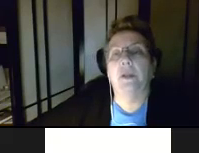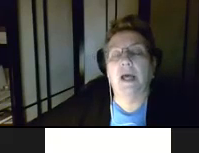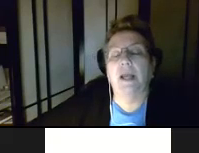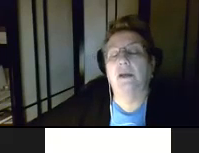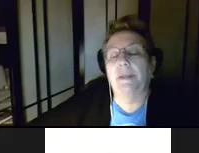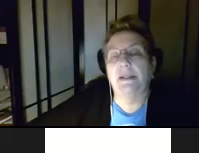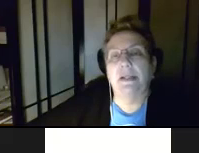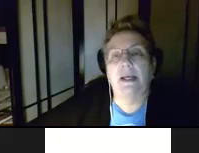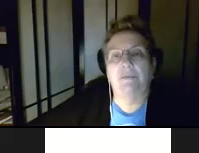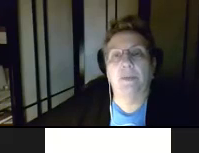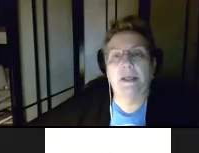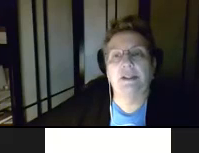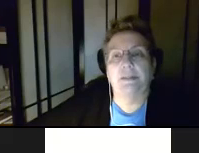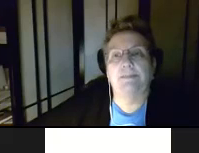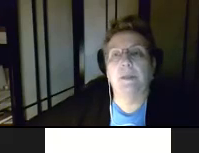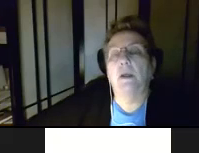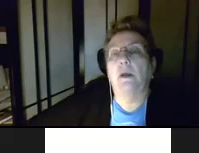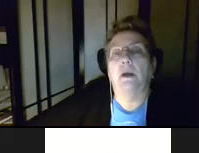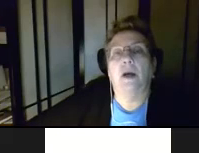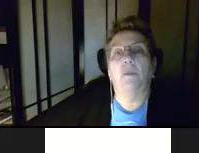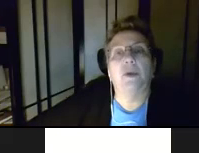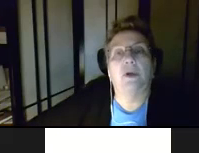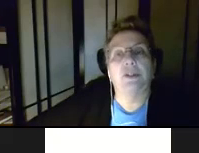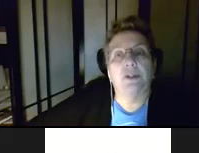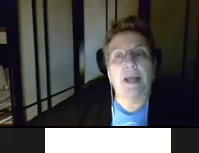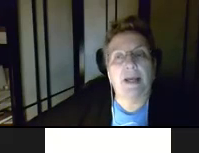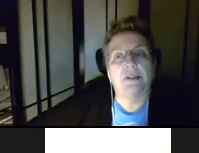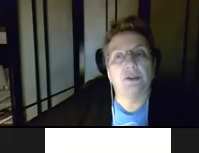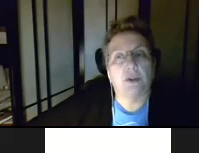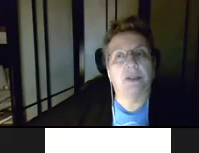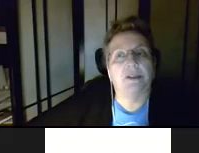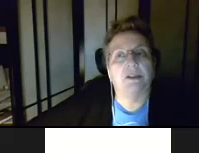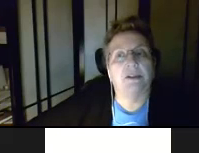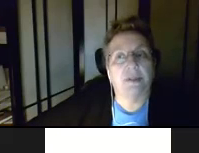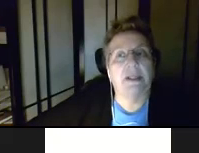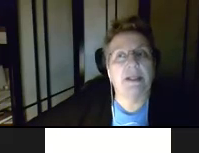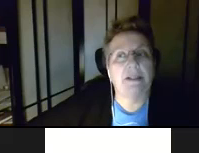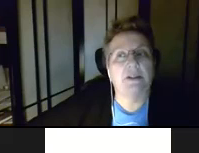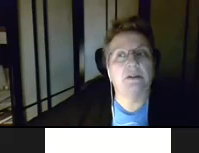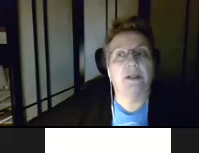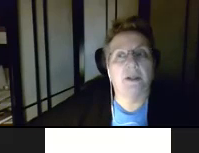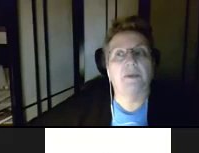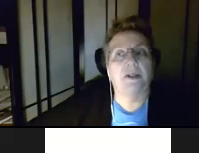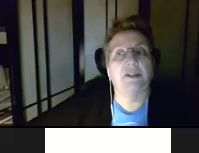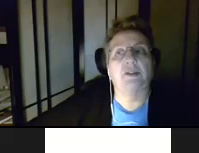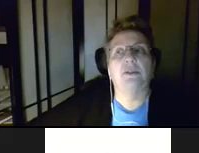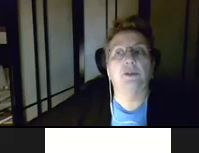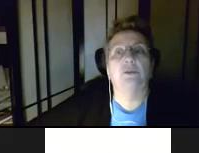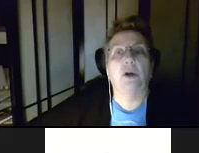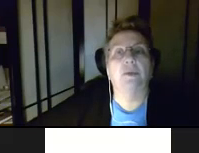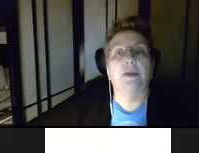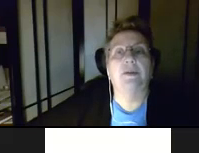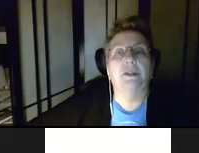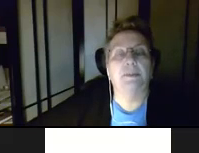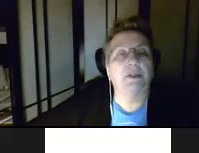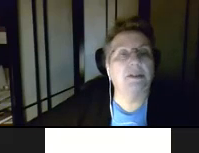give you a lot of good baseline information. We want you to ask your questions of VDH. They're the professionals who